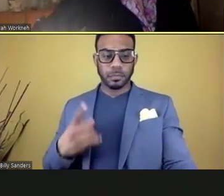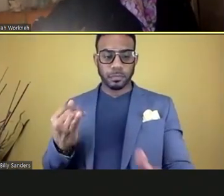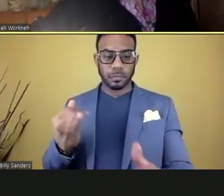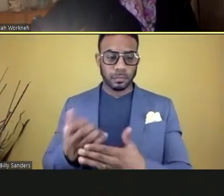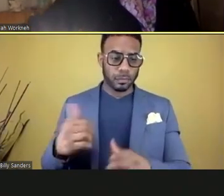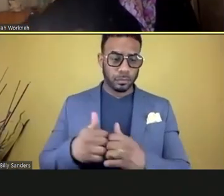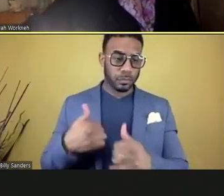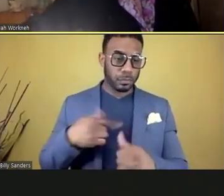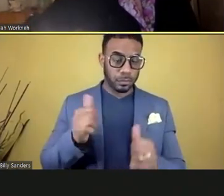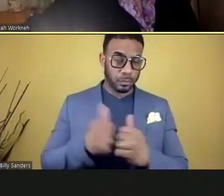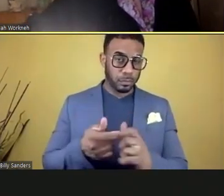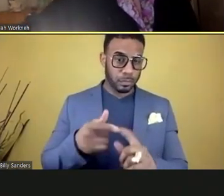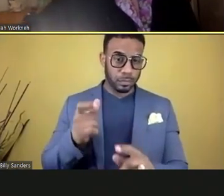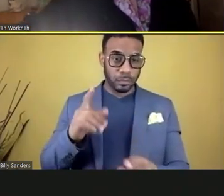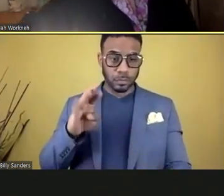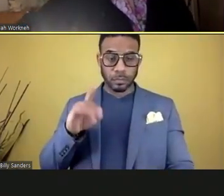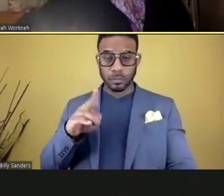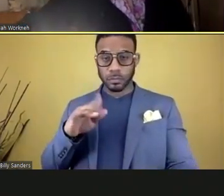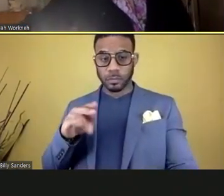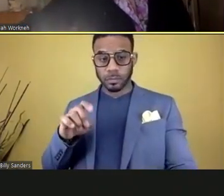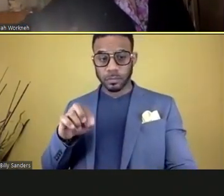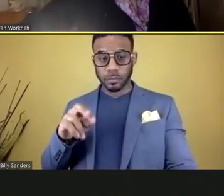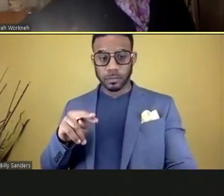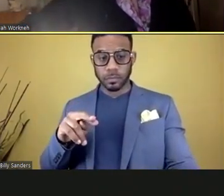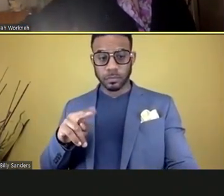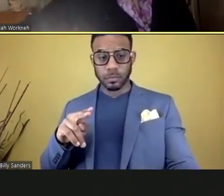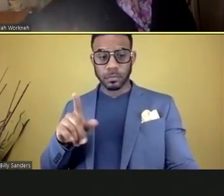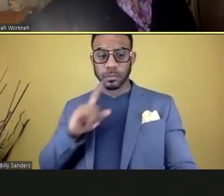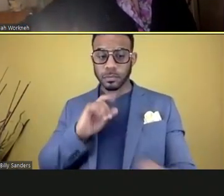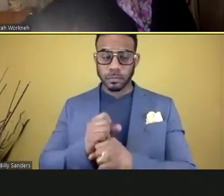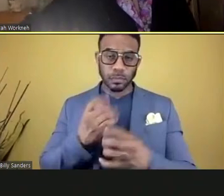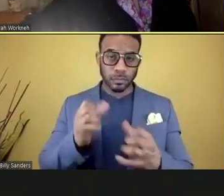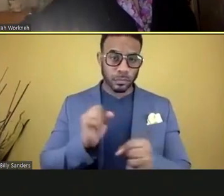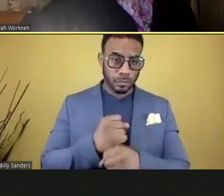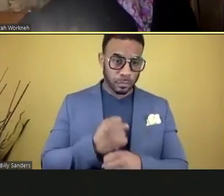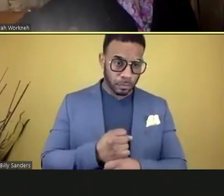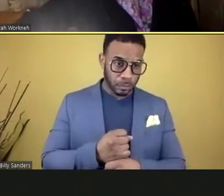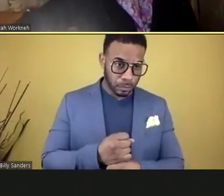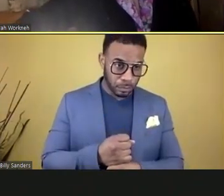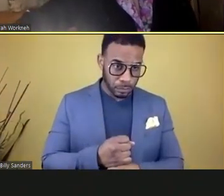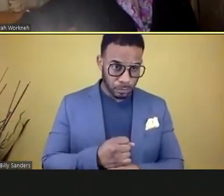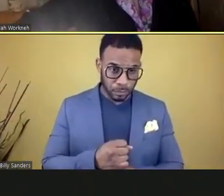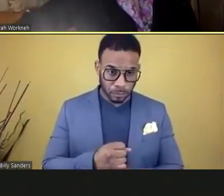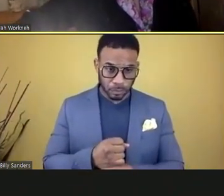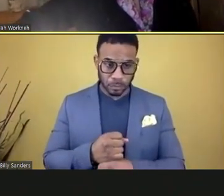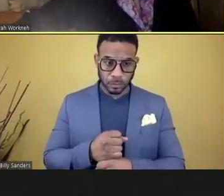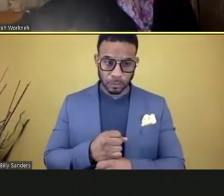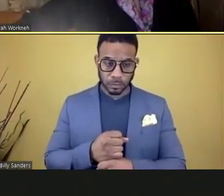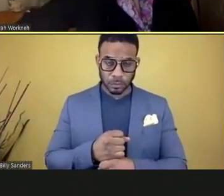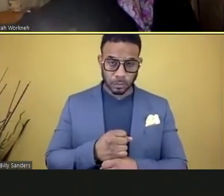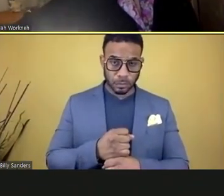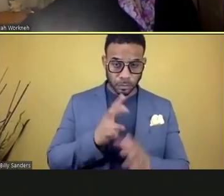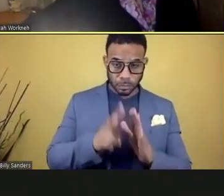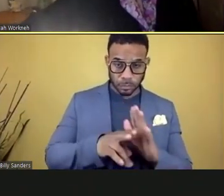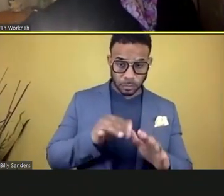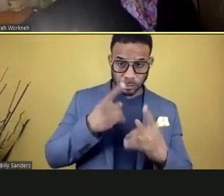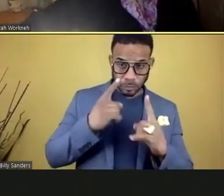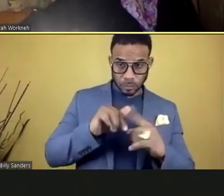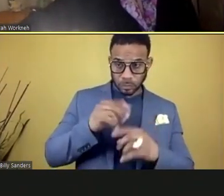us from Lebanon, a queer artist, and he really wanted to make a video work at a gun